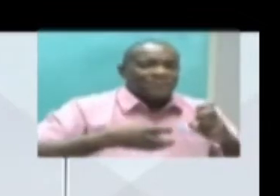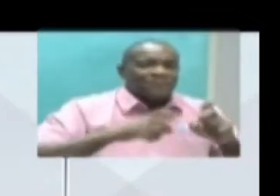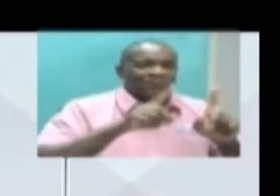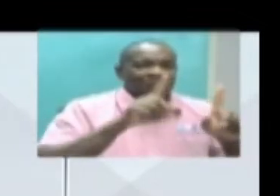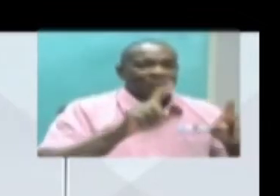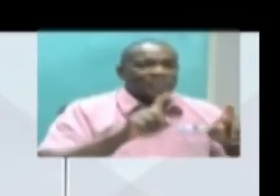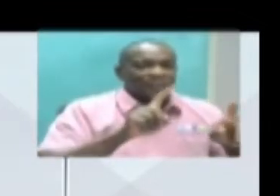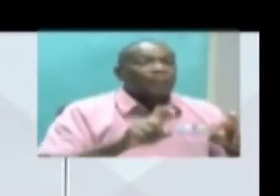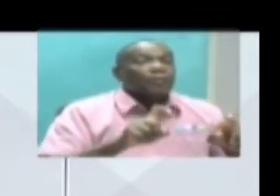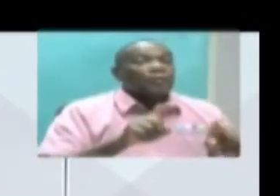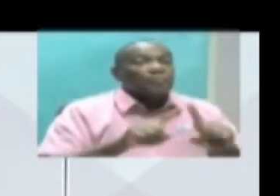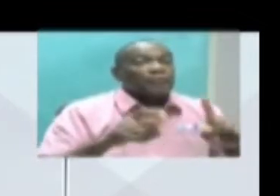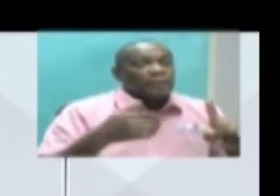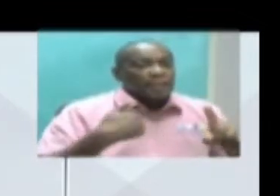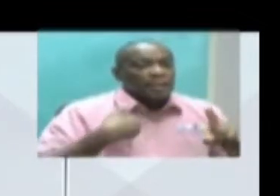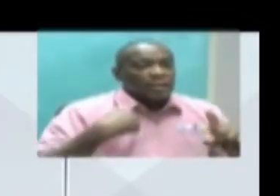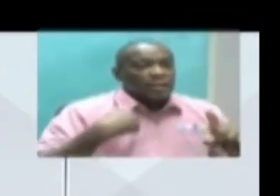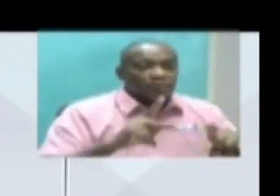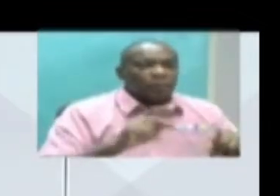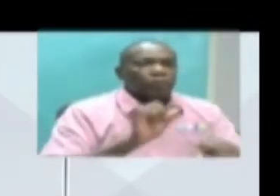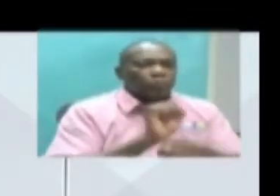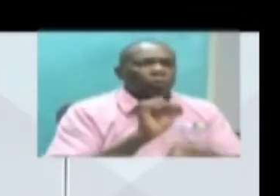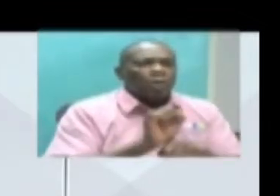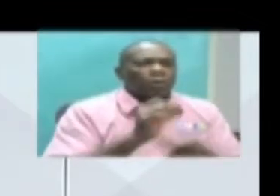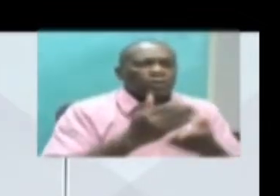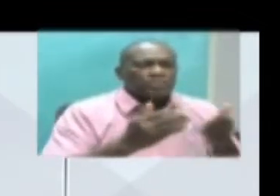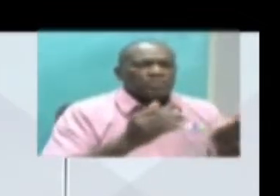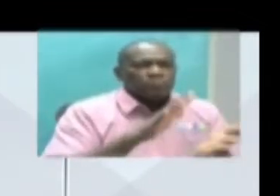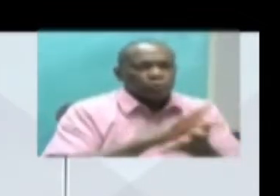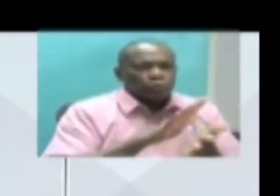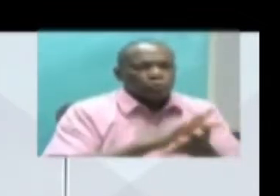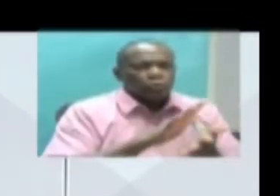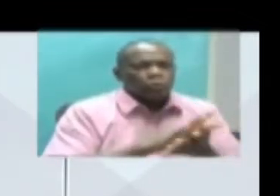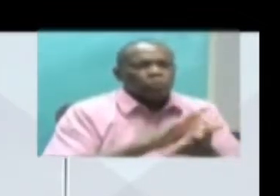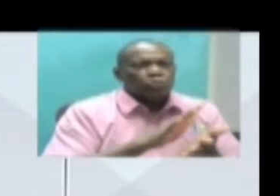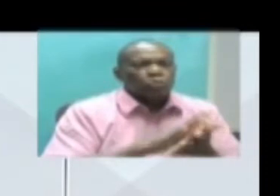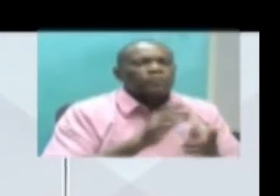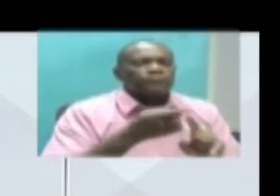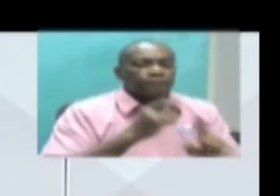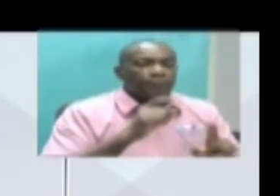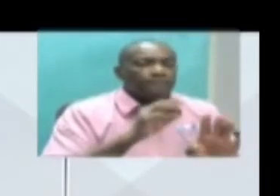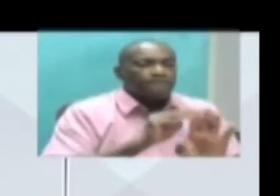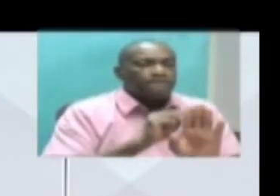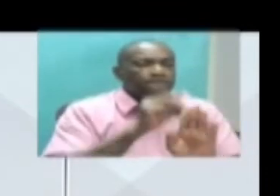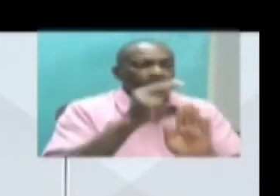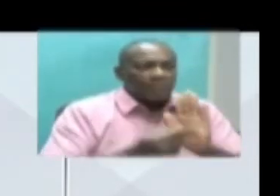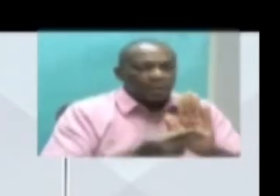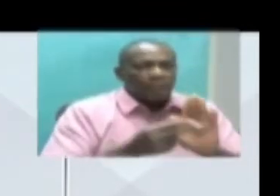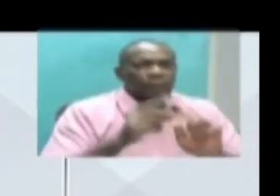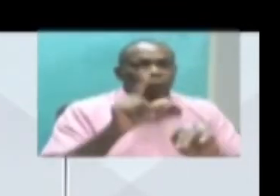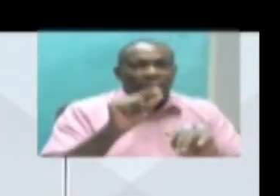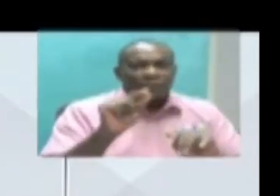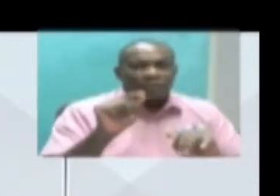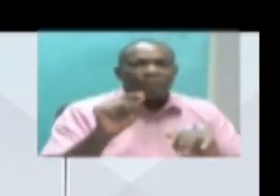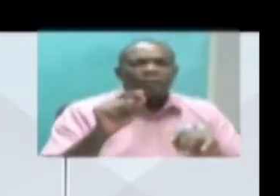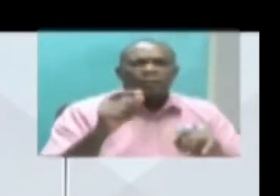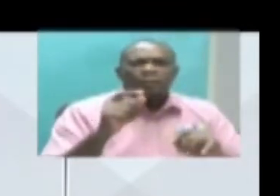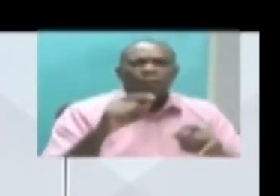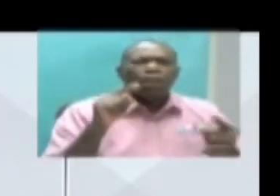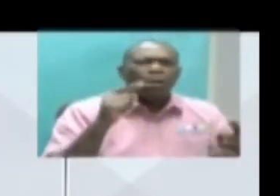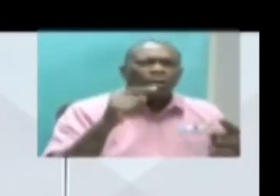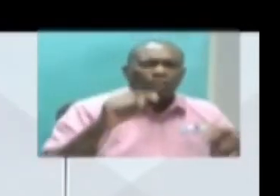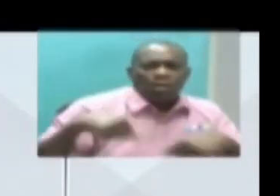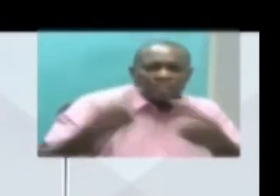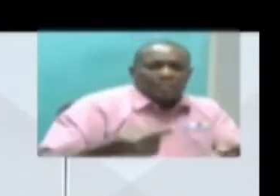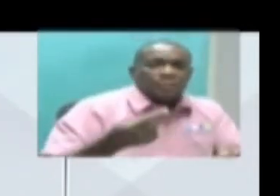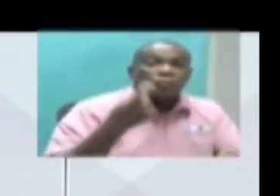from March 2020, even up to just last month, in terms of onboarding onto these different platforms. I think one of the